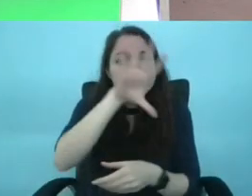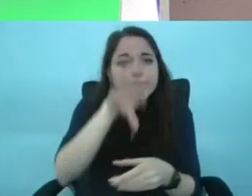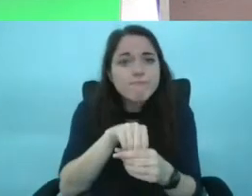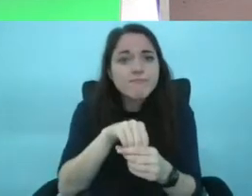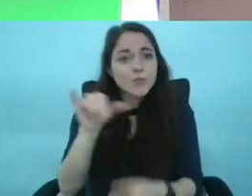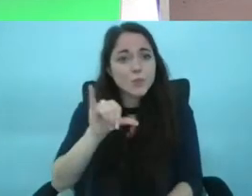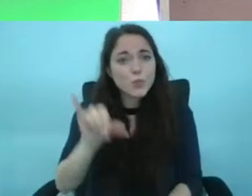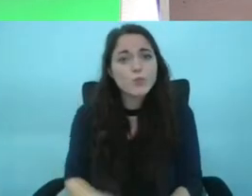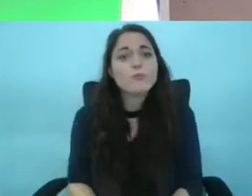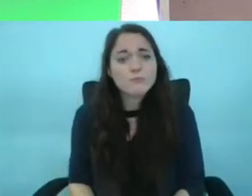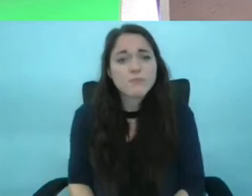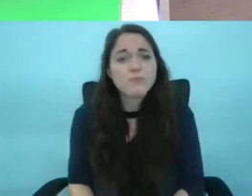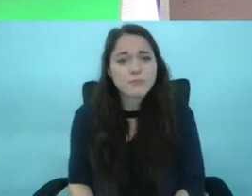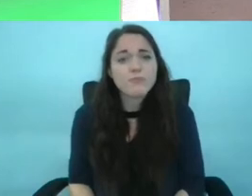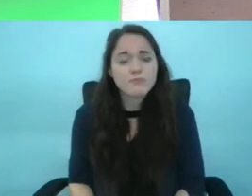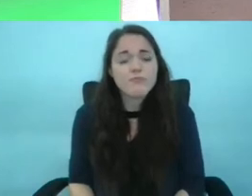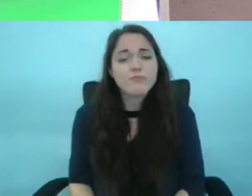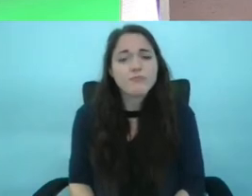through our